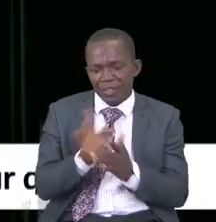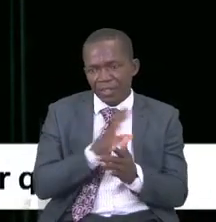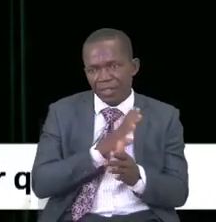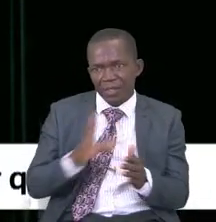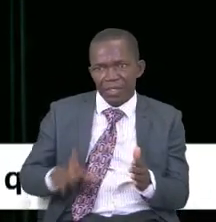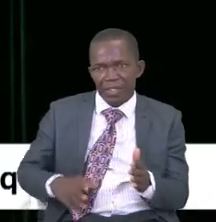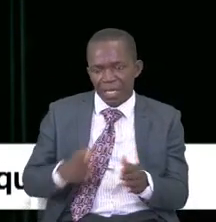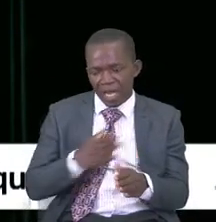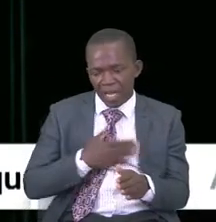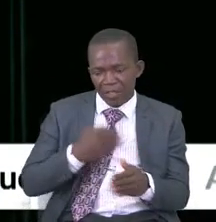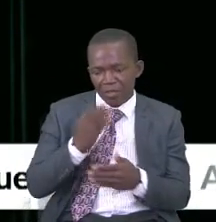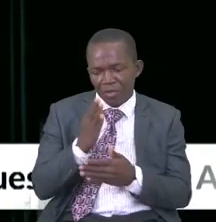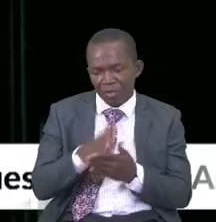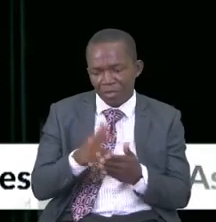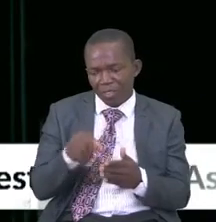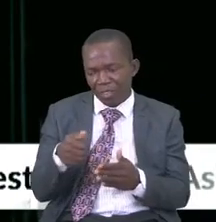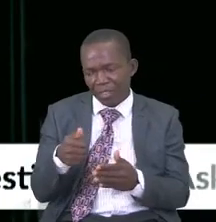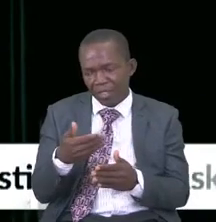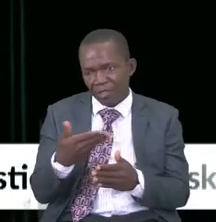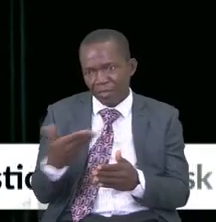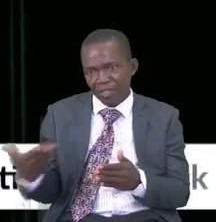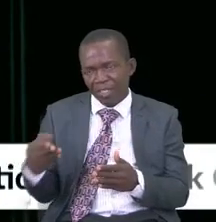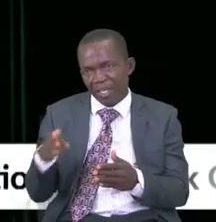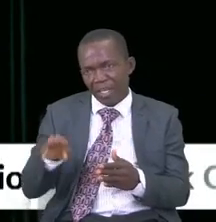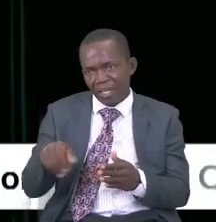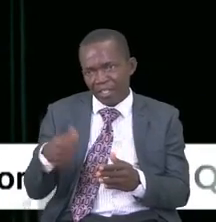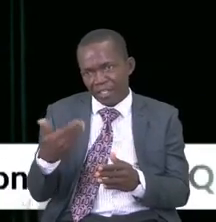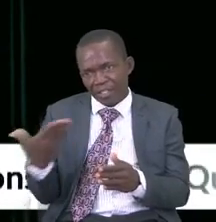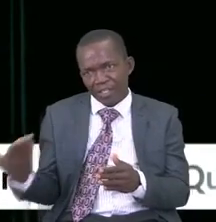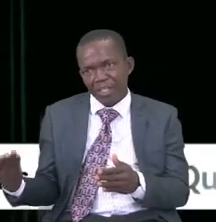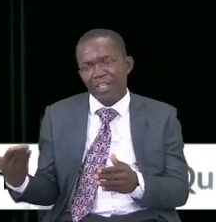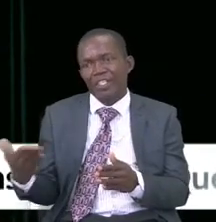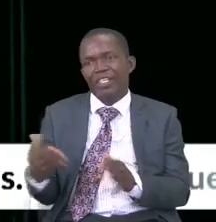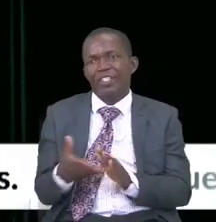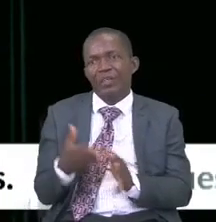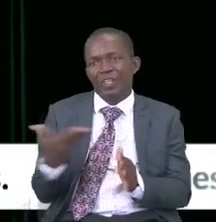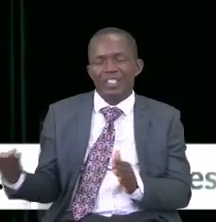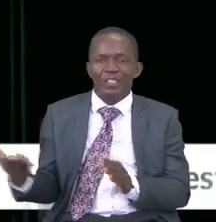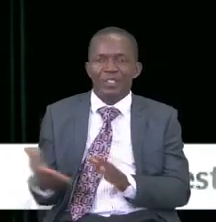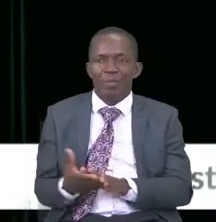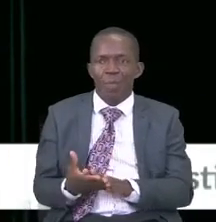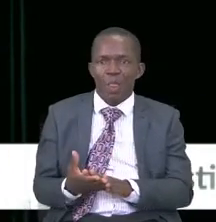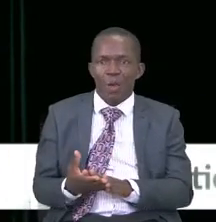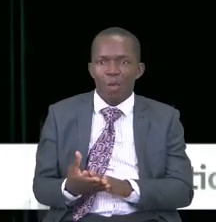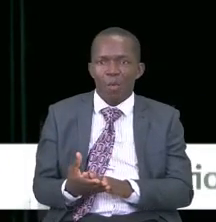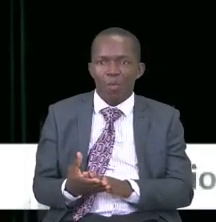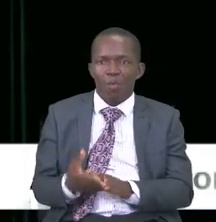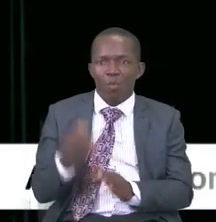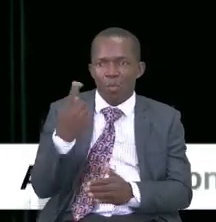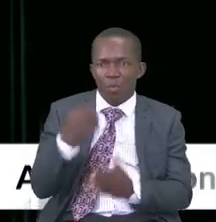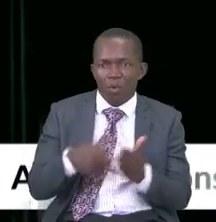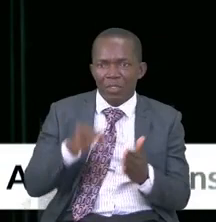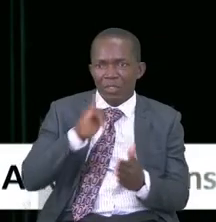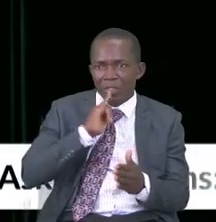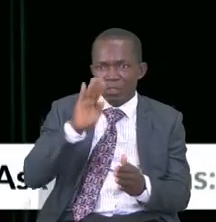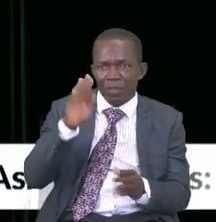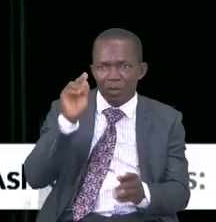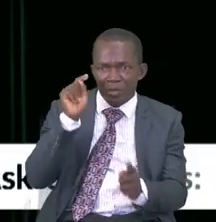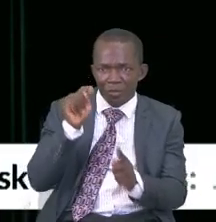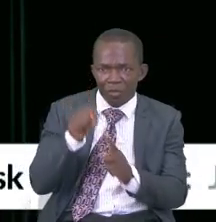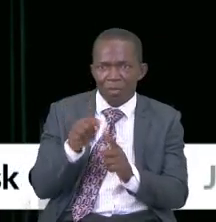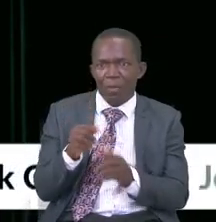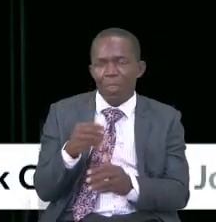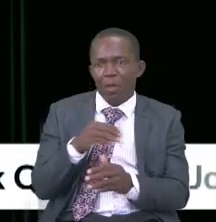something else? Because the reality is, unless we give all that we are and all that we